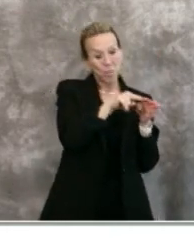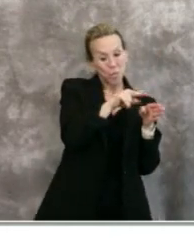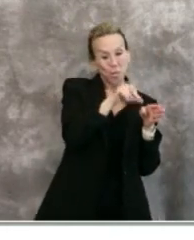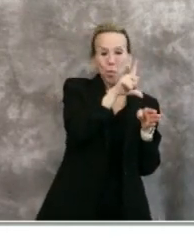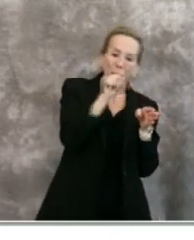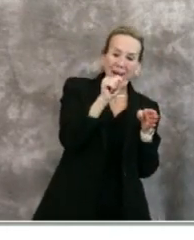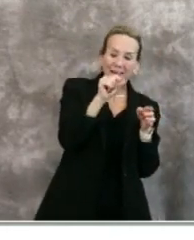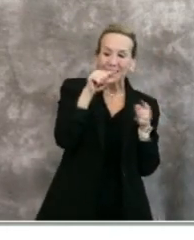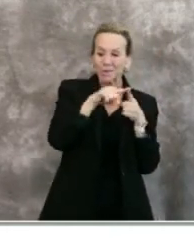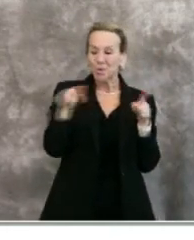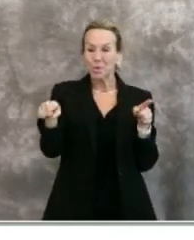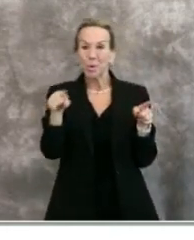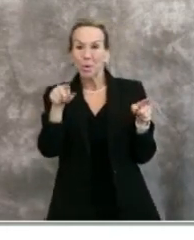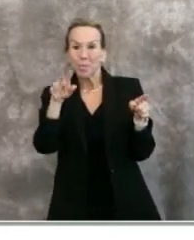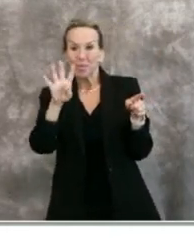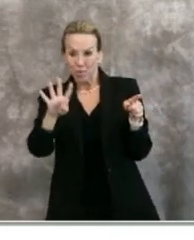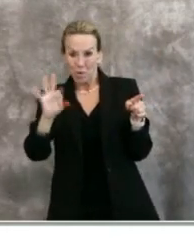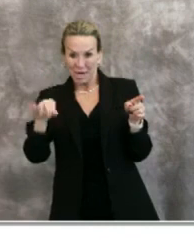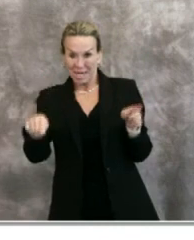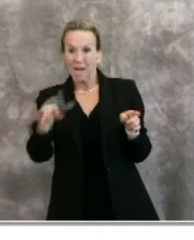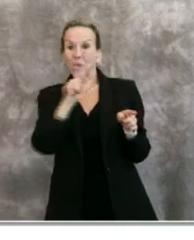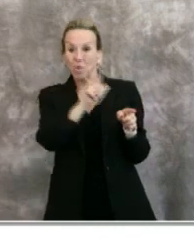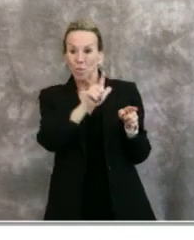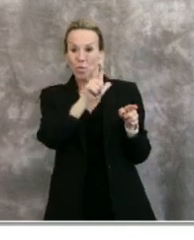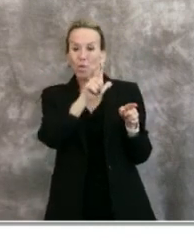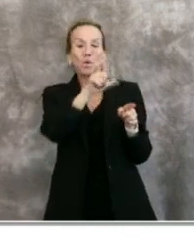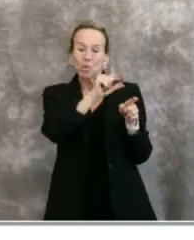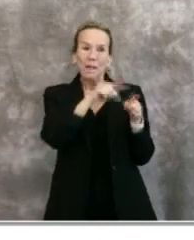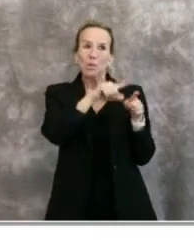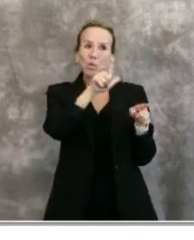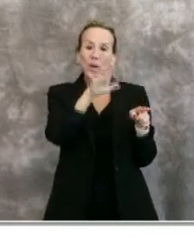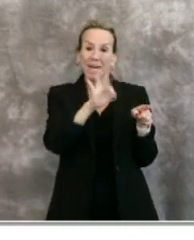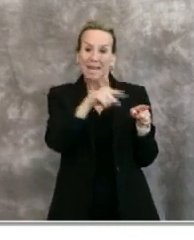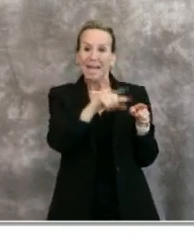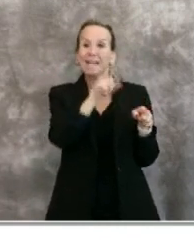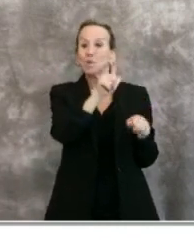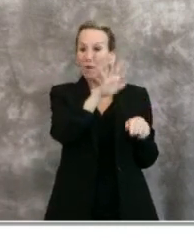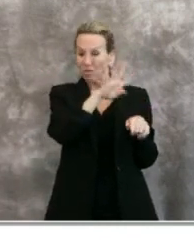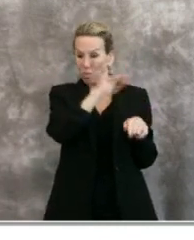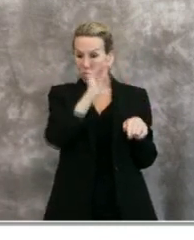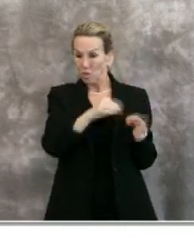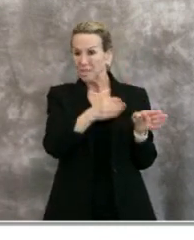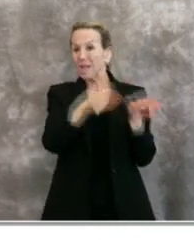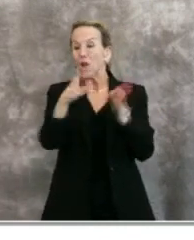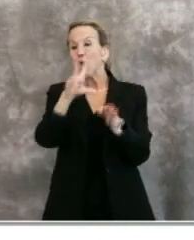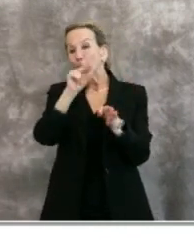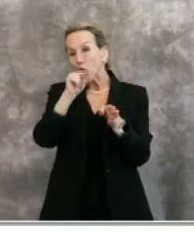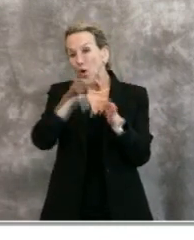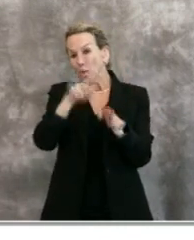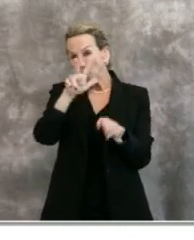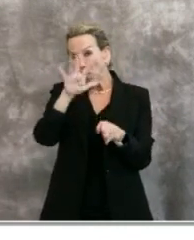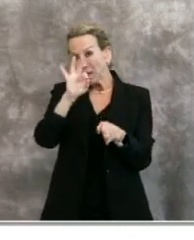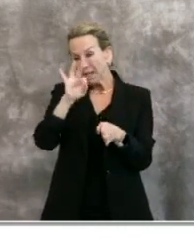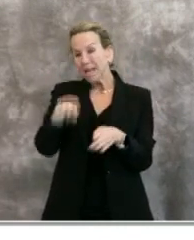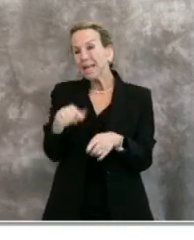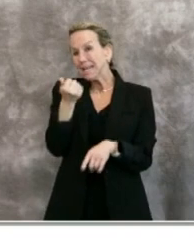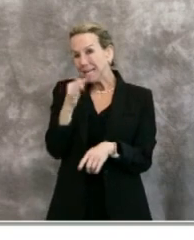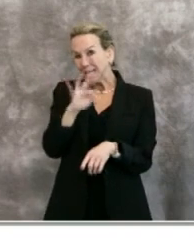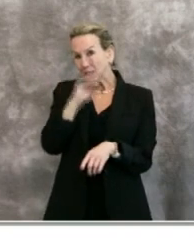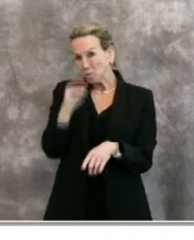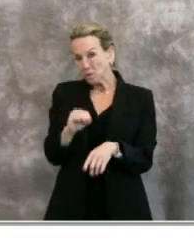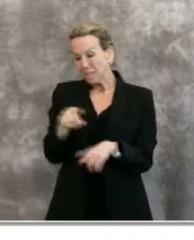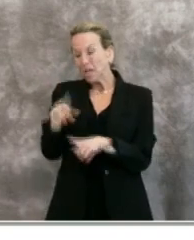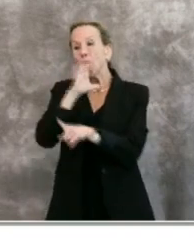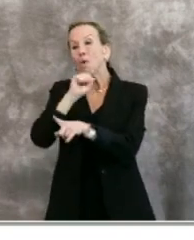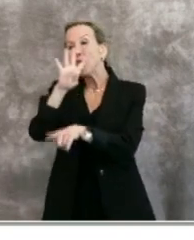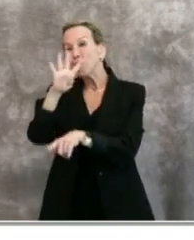to 29 age have no gender of total cases. 1,939 makes up 19%, or 11% of